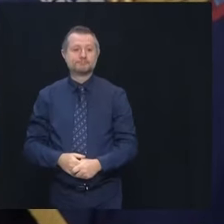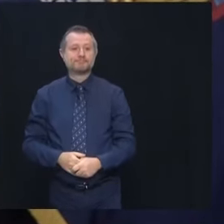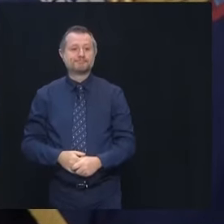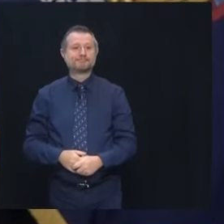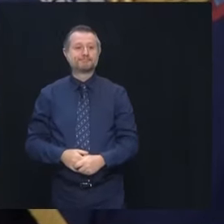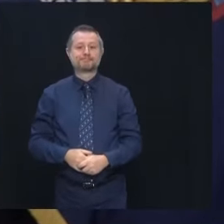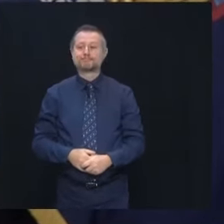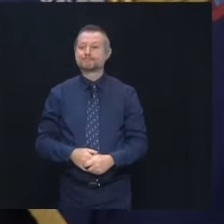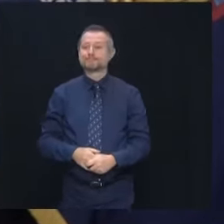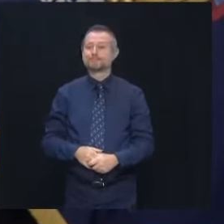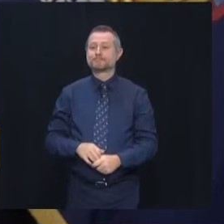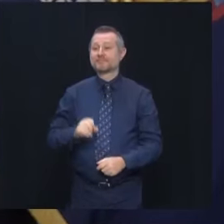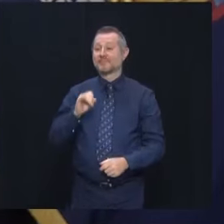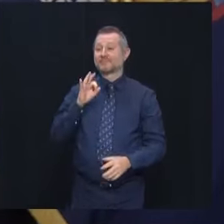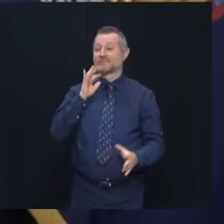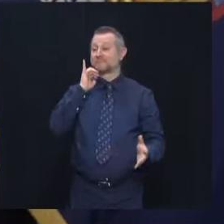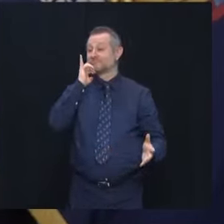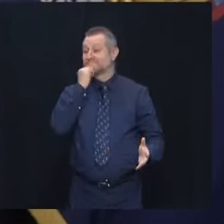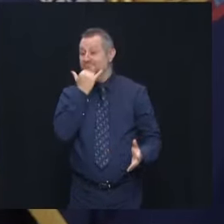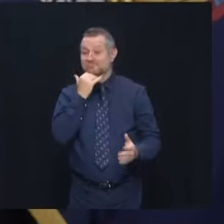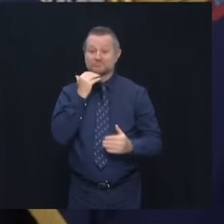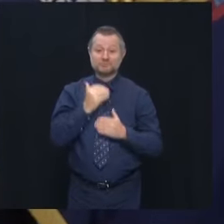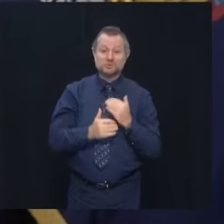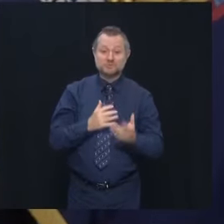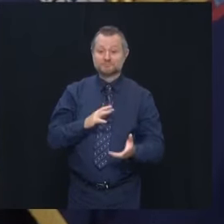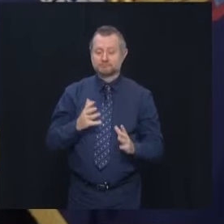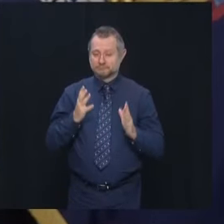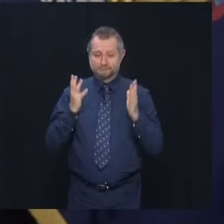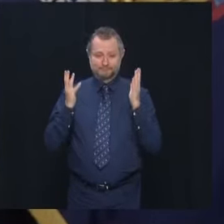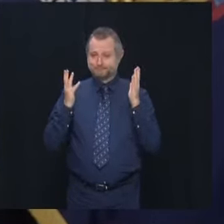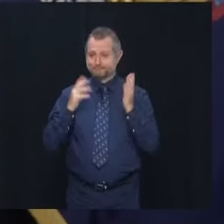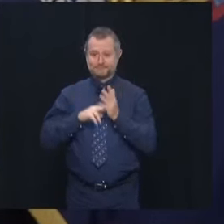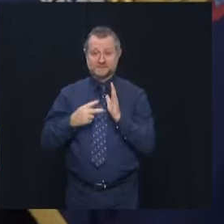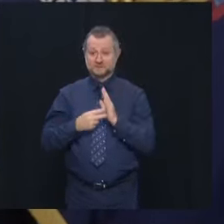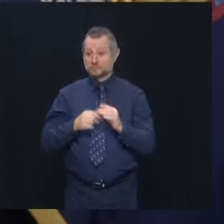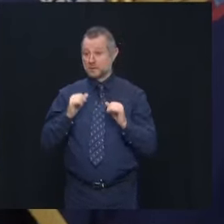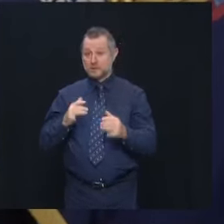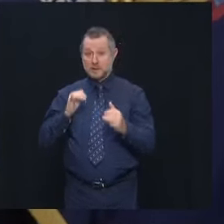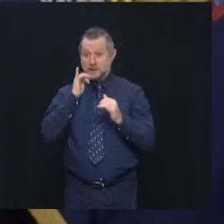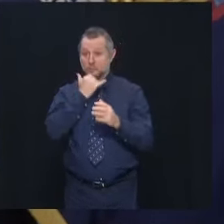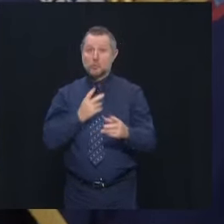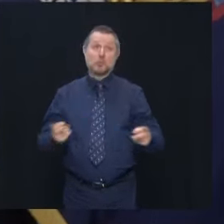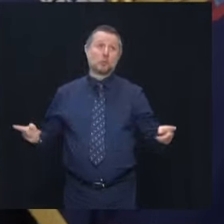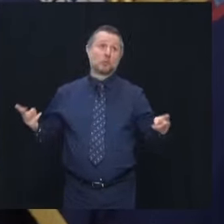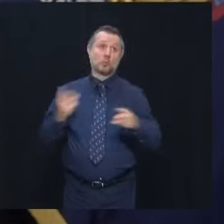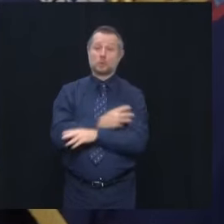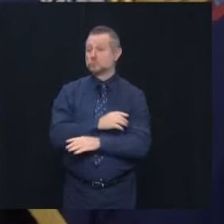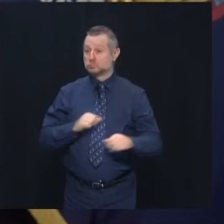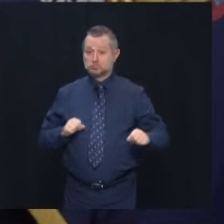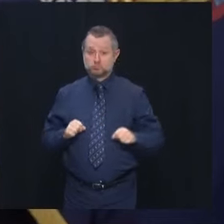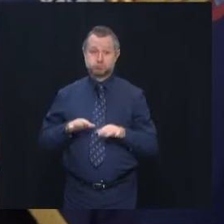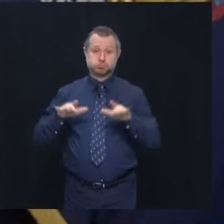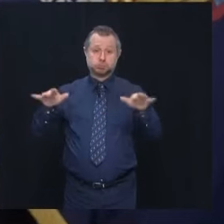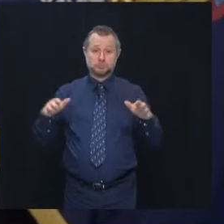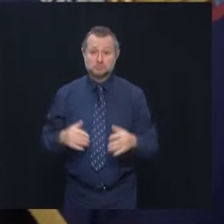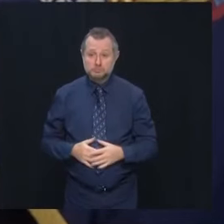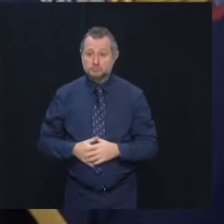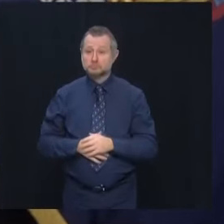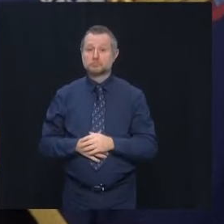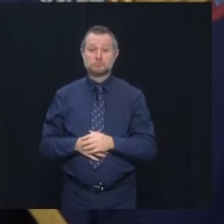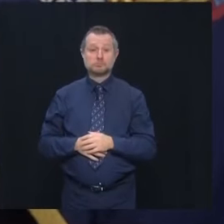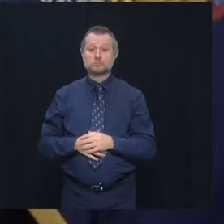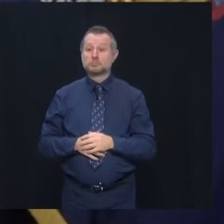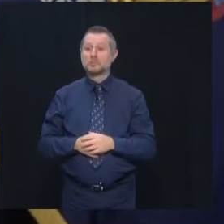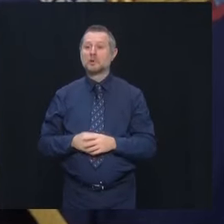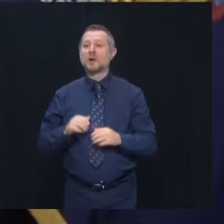you do this wrong, are you just spreading inadvertently the virus? So how you